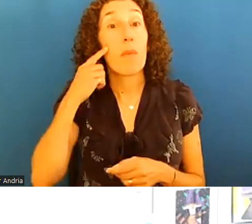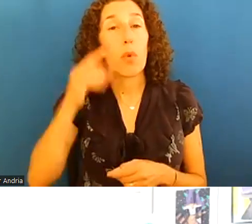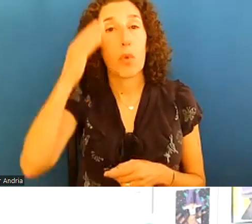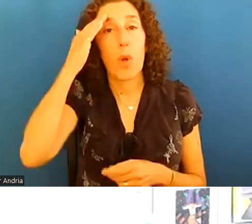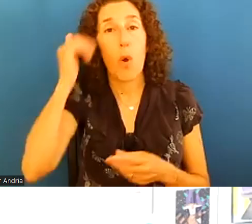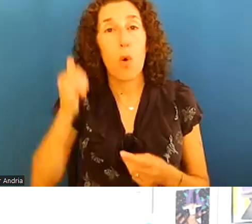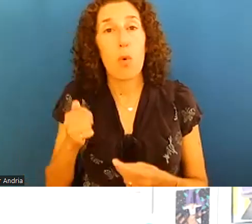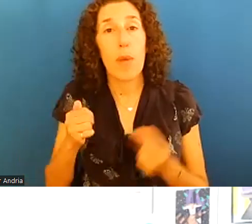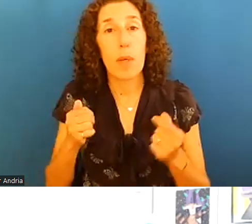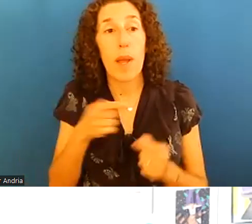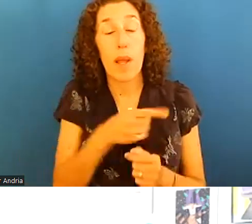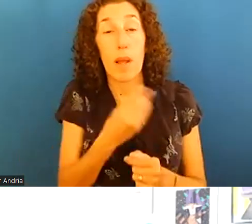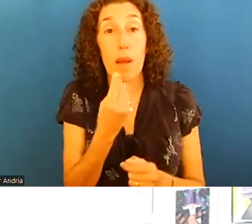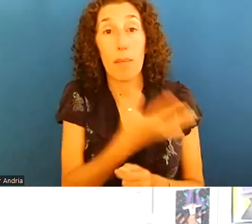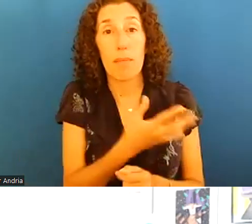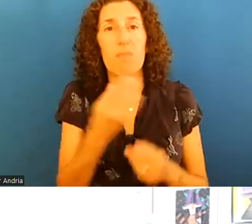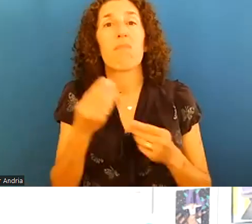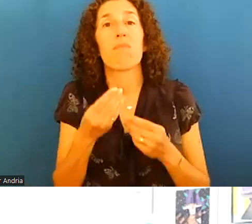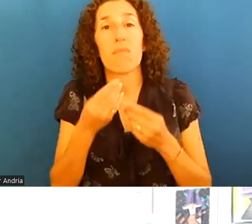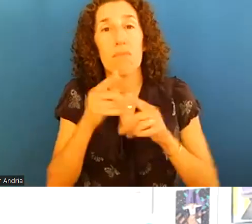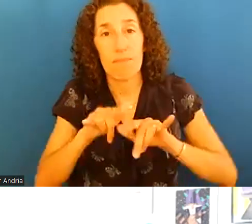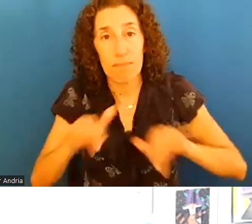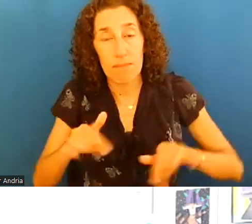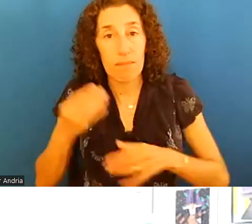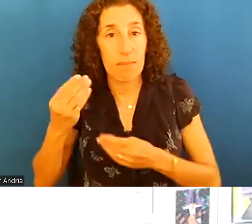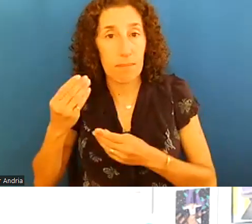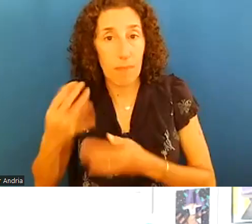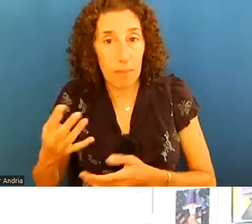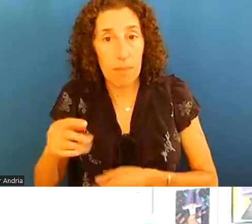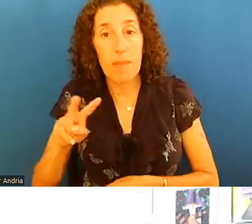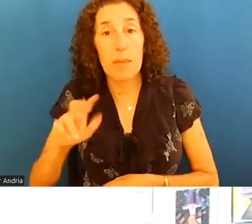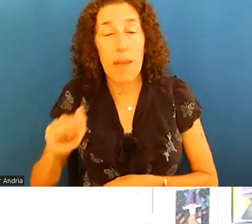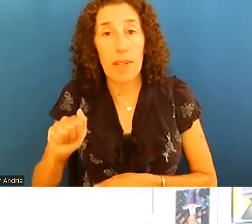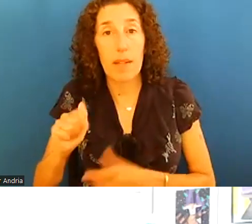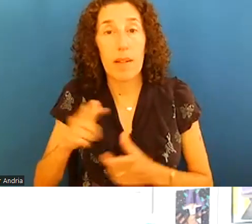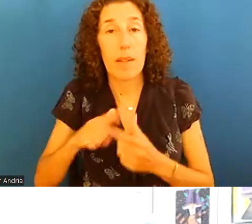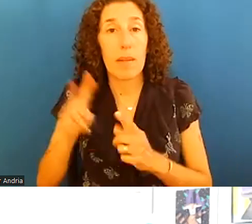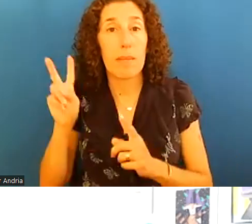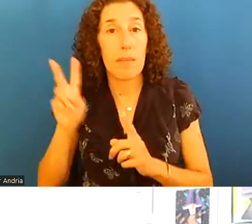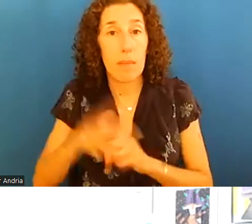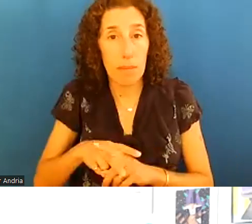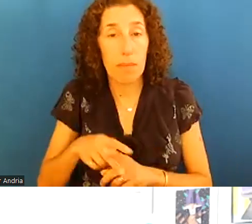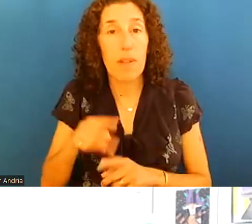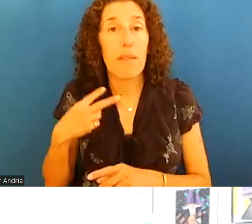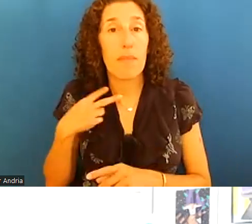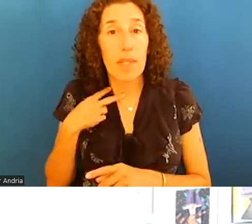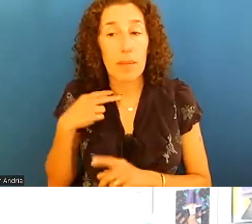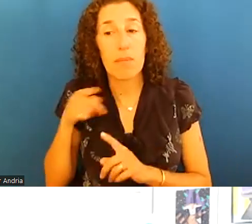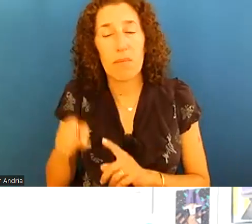assignments and they reach out to make sure that victim was connected with an advocate and they have the resources that they